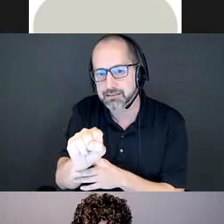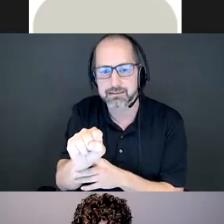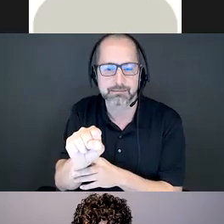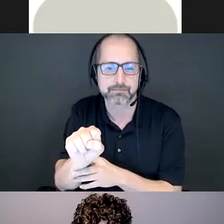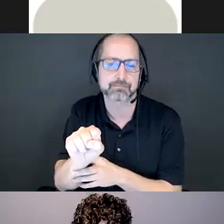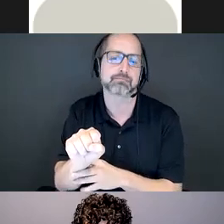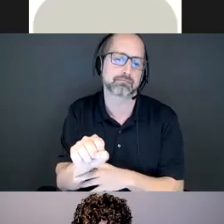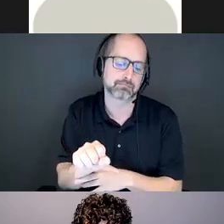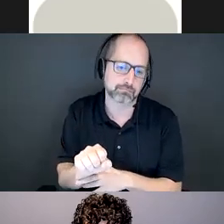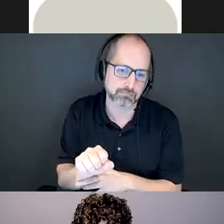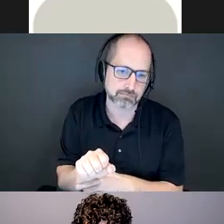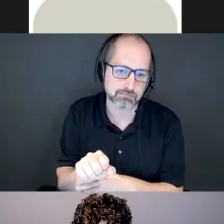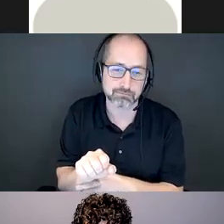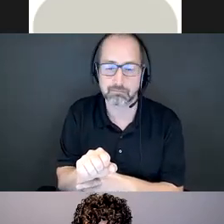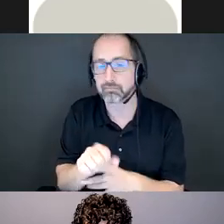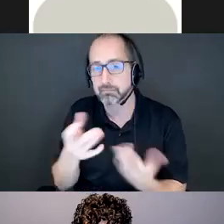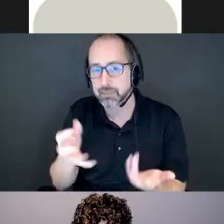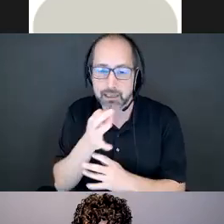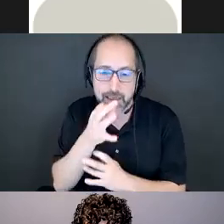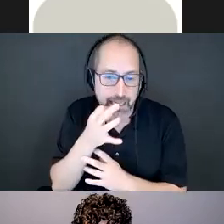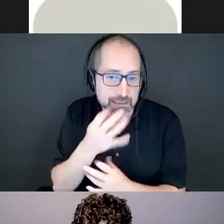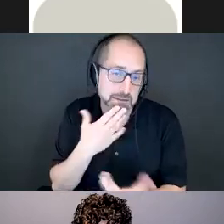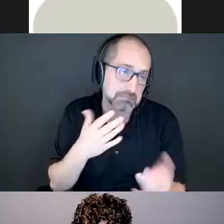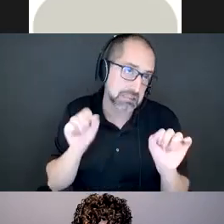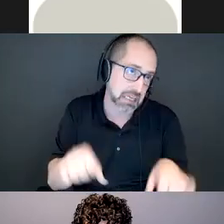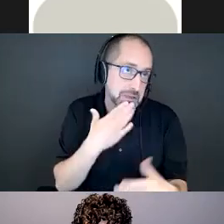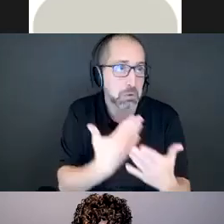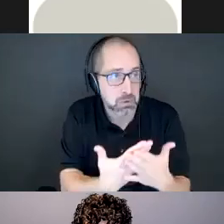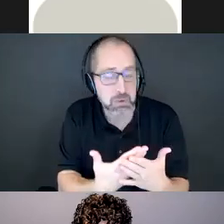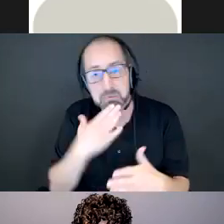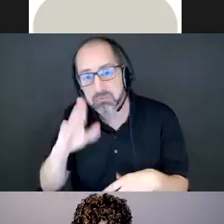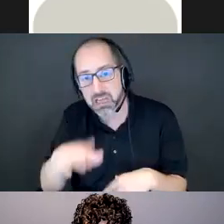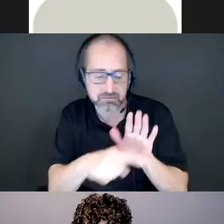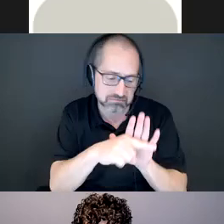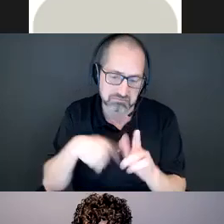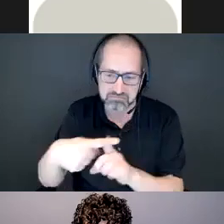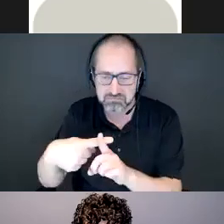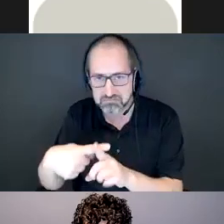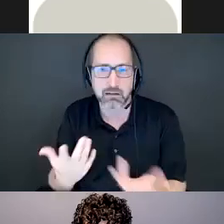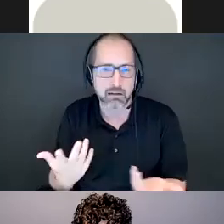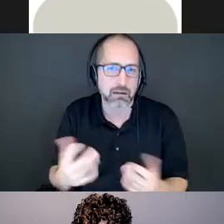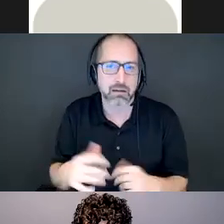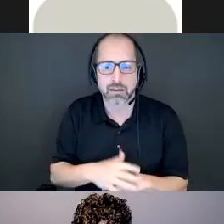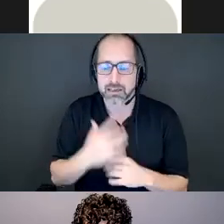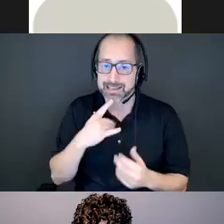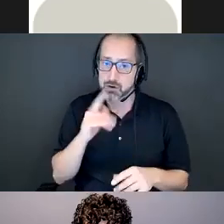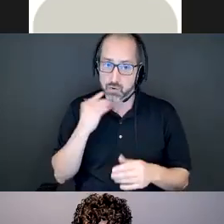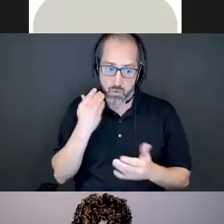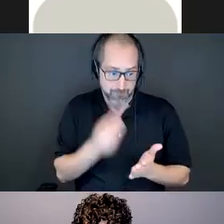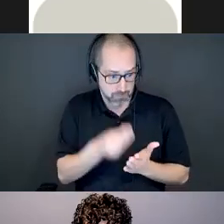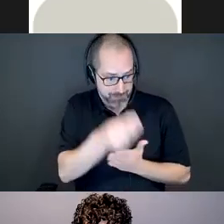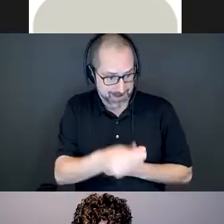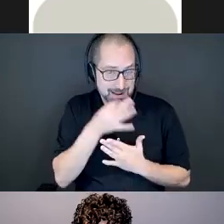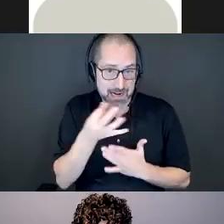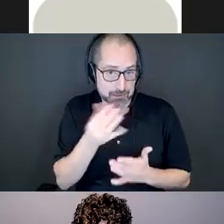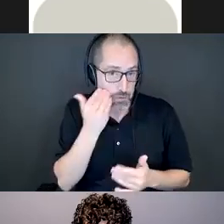With cannabis, it can be a friend or a foe. Does the person know the content type of cannabis that they're purchasing? And